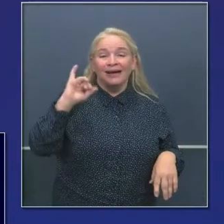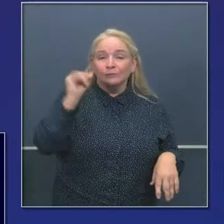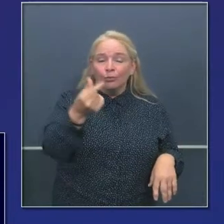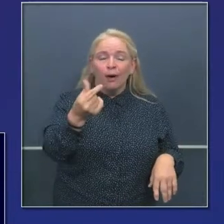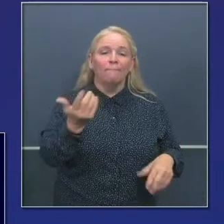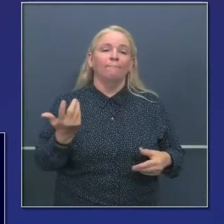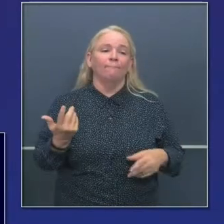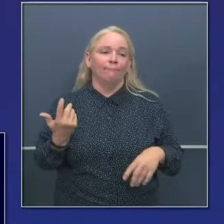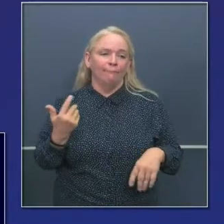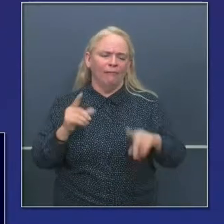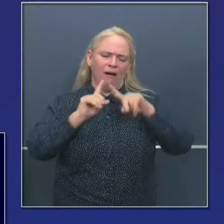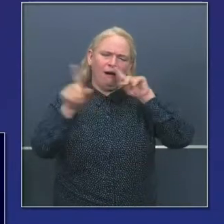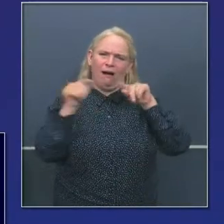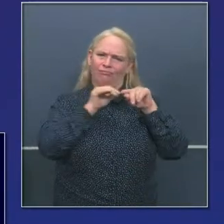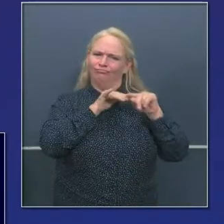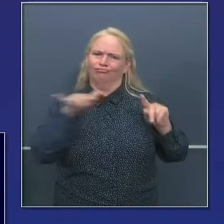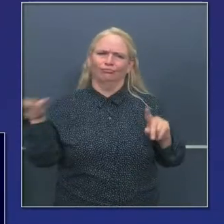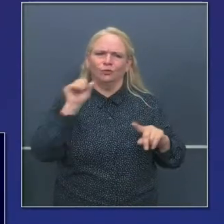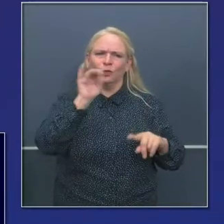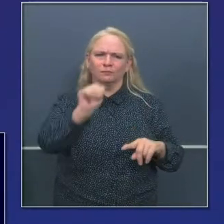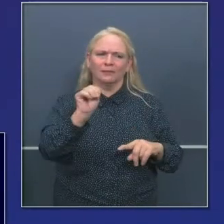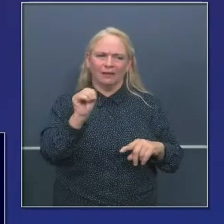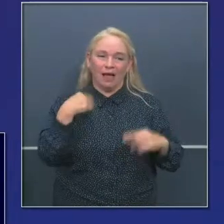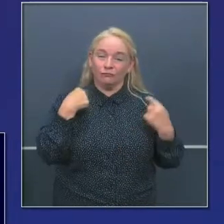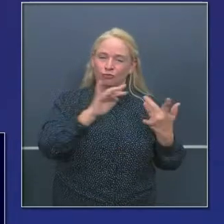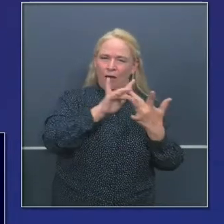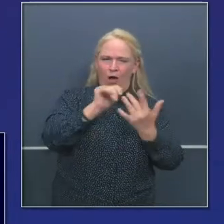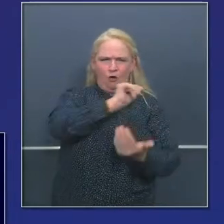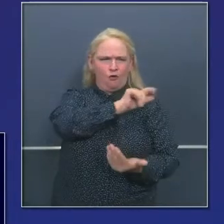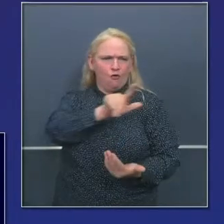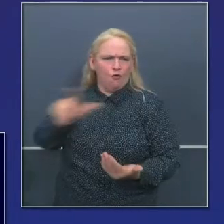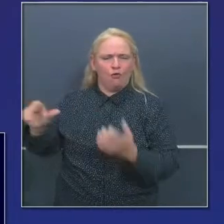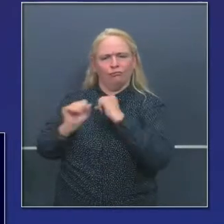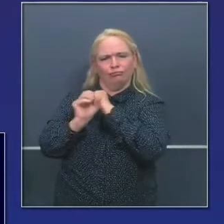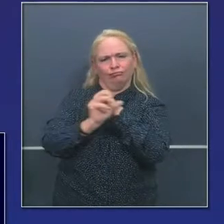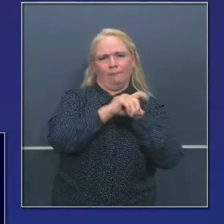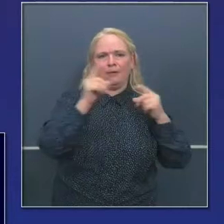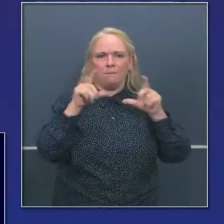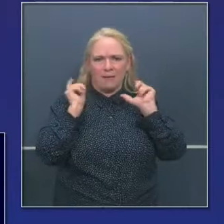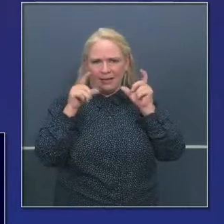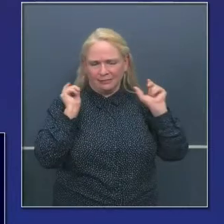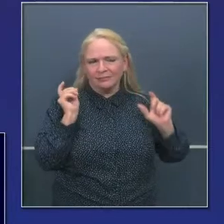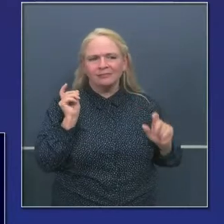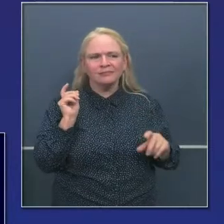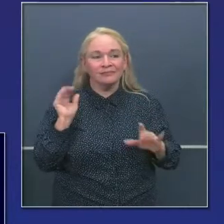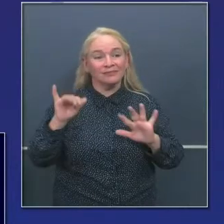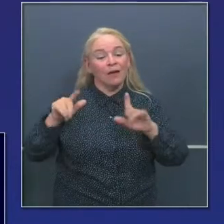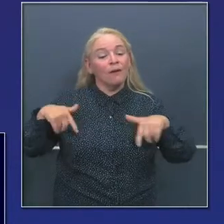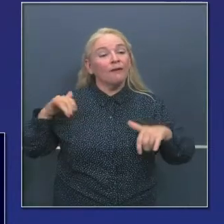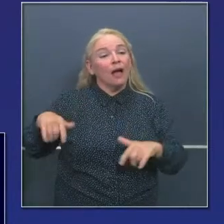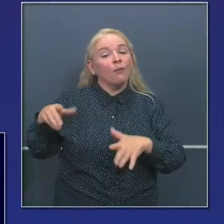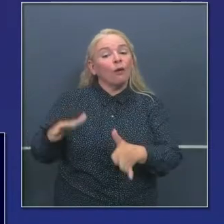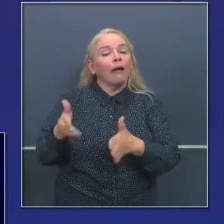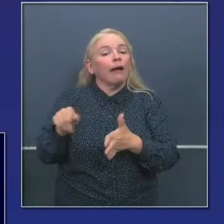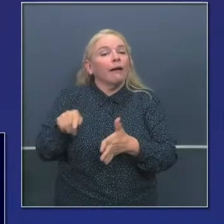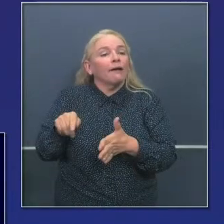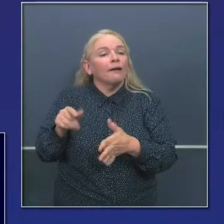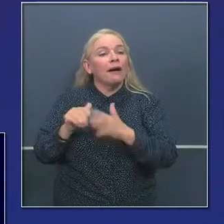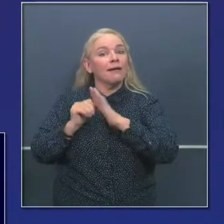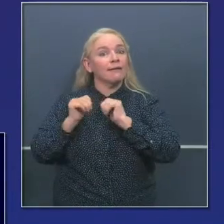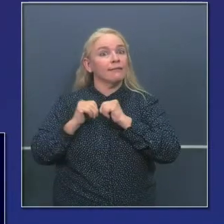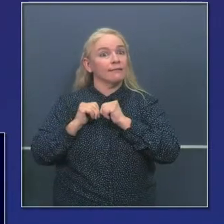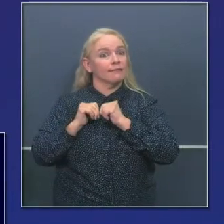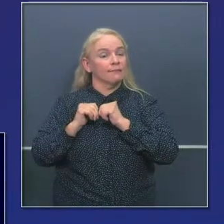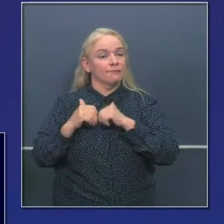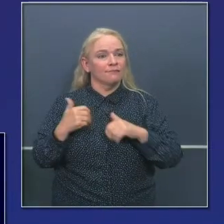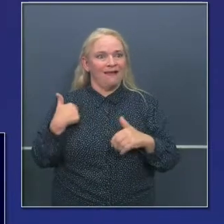on large platforms. We tried to reach out, but we did so in more of an episodic way. We are now launching a